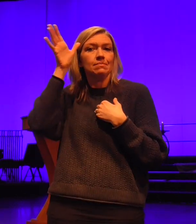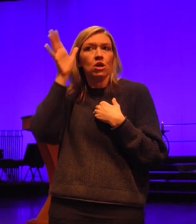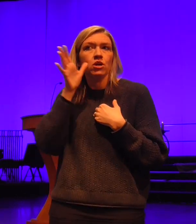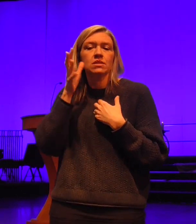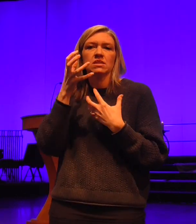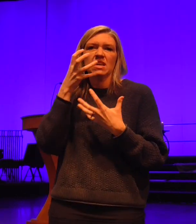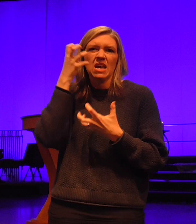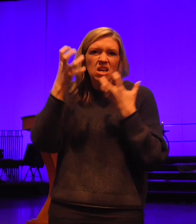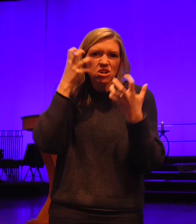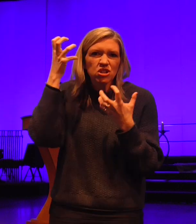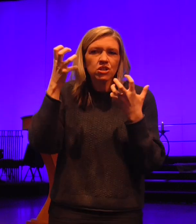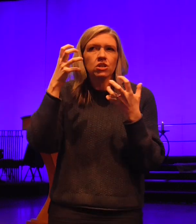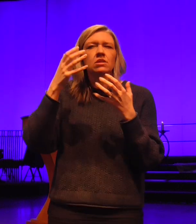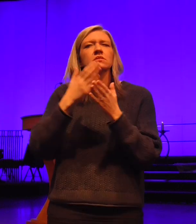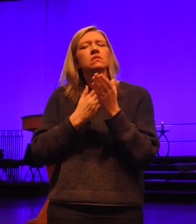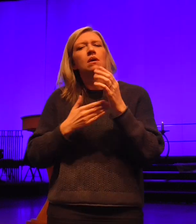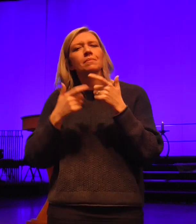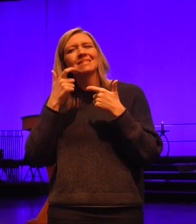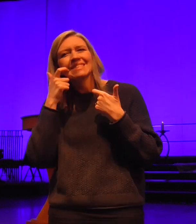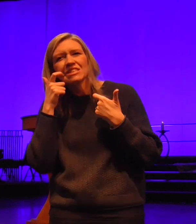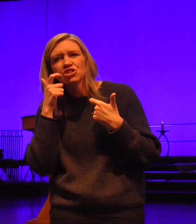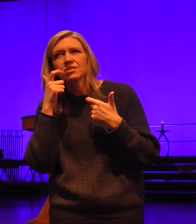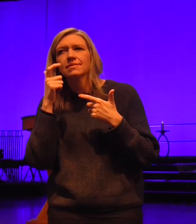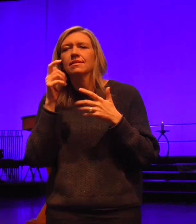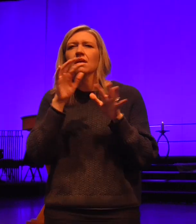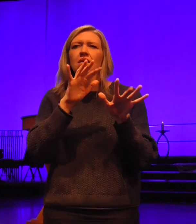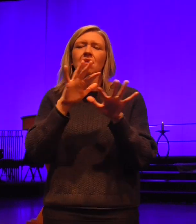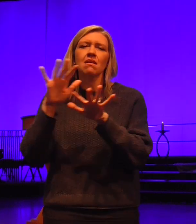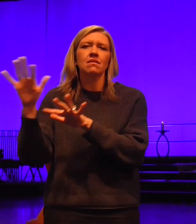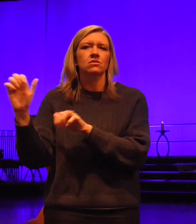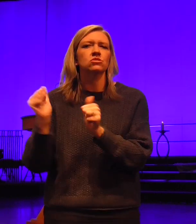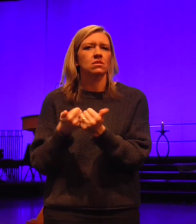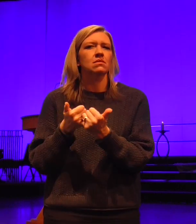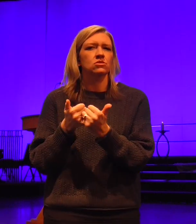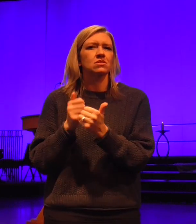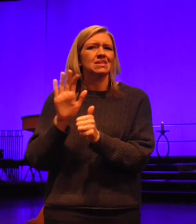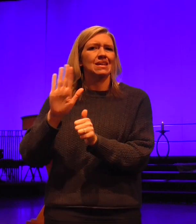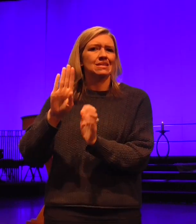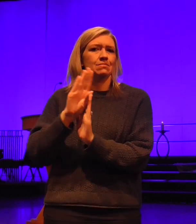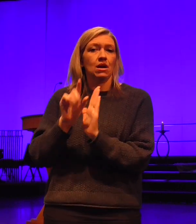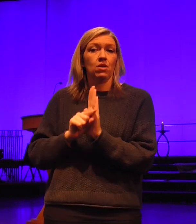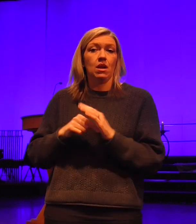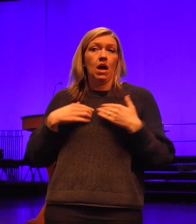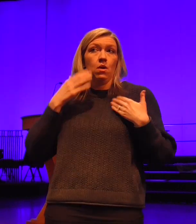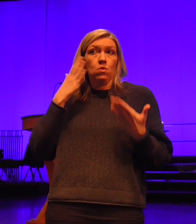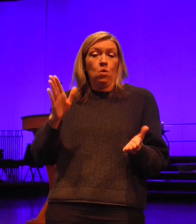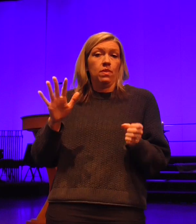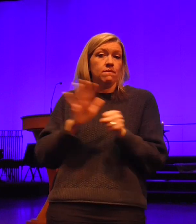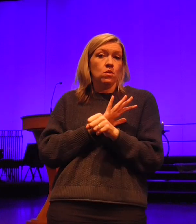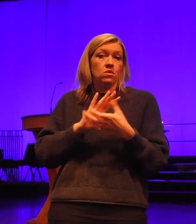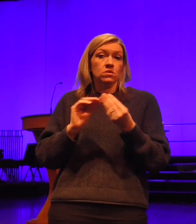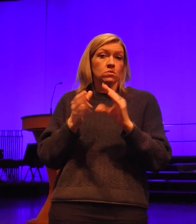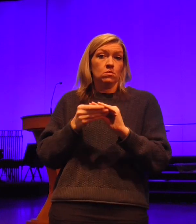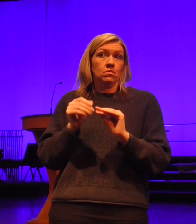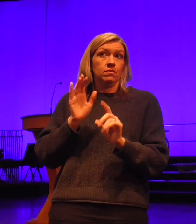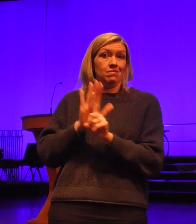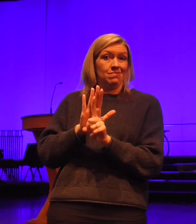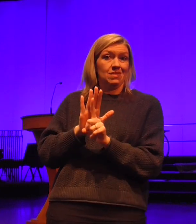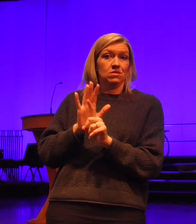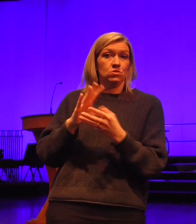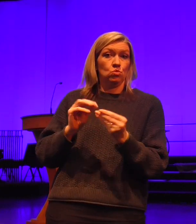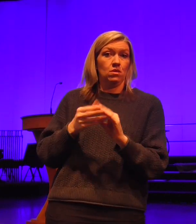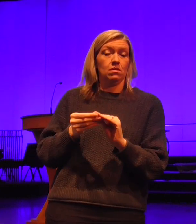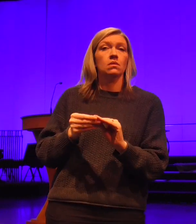some addiction, all sorts of challenges that went on there that I don't even know that I know the full scope of. But what this meant was